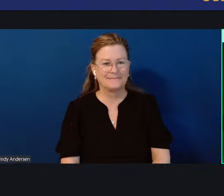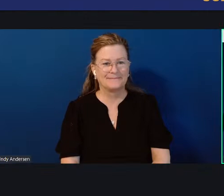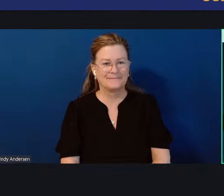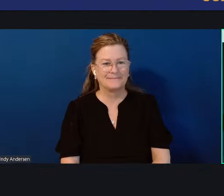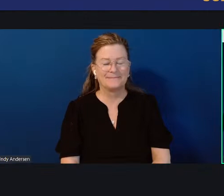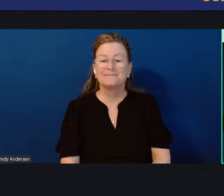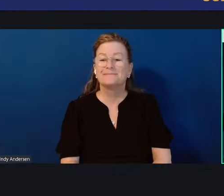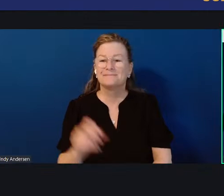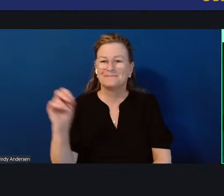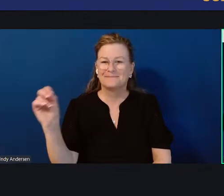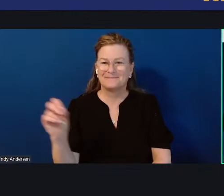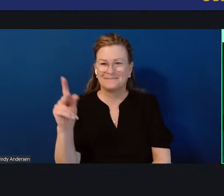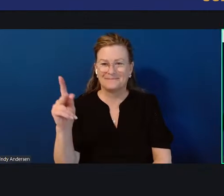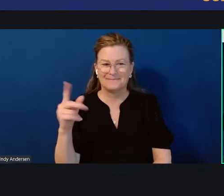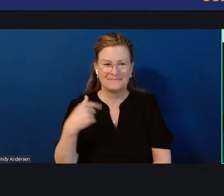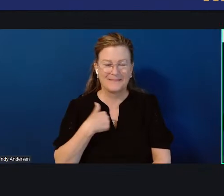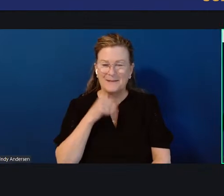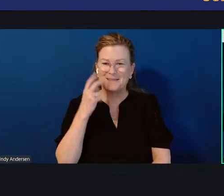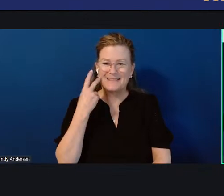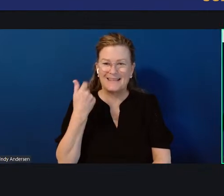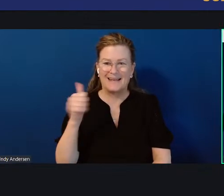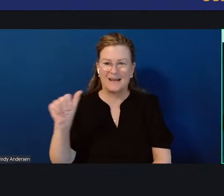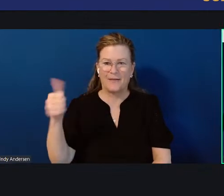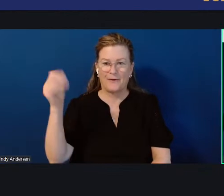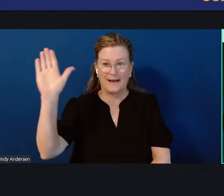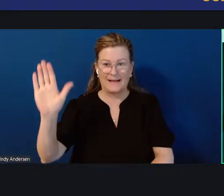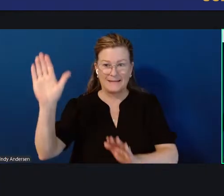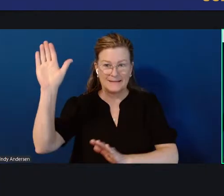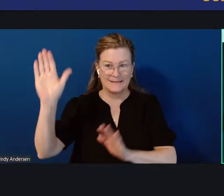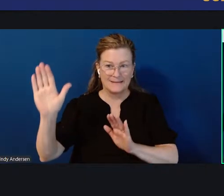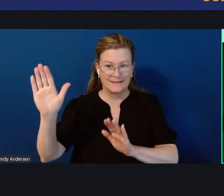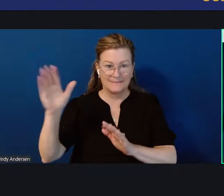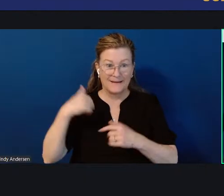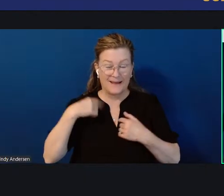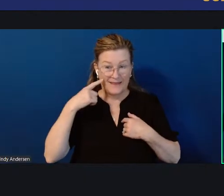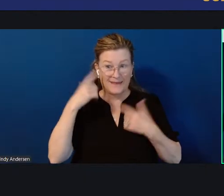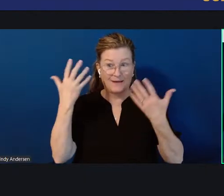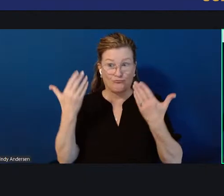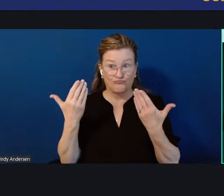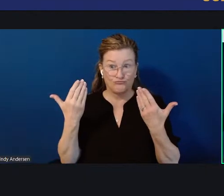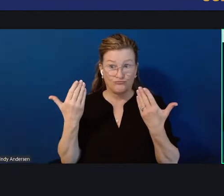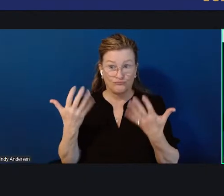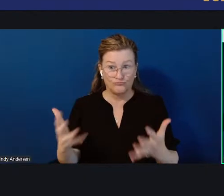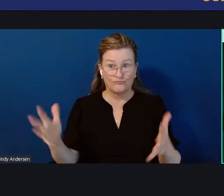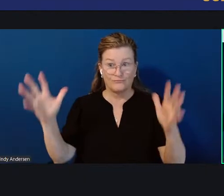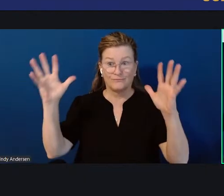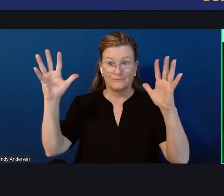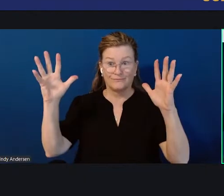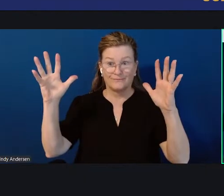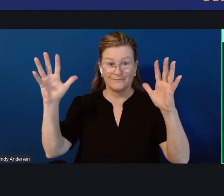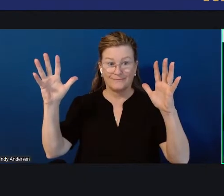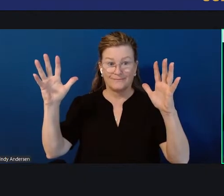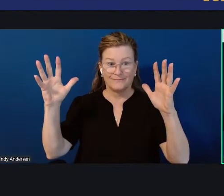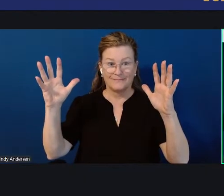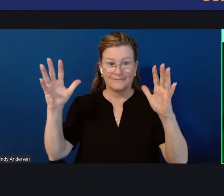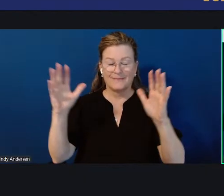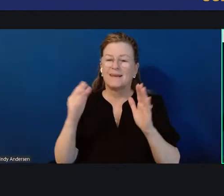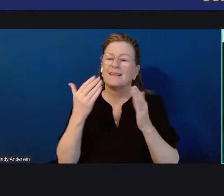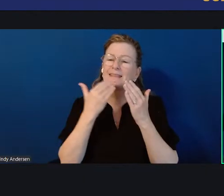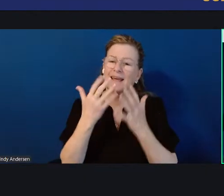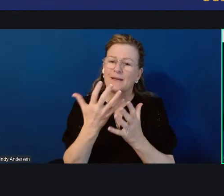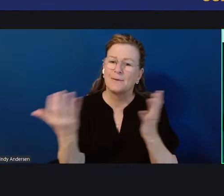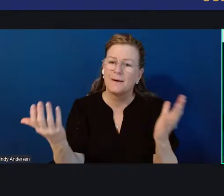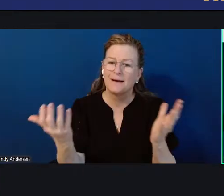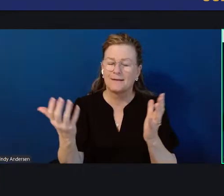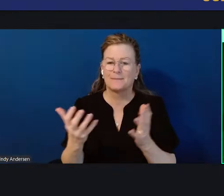All right. I am not seeing any other hands, so I think we're going to finish this item. Again, thank you,